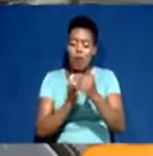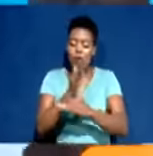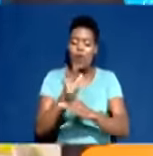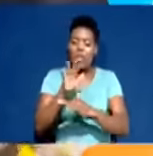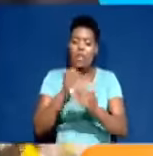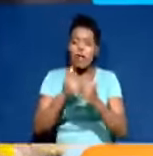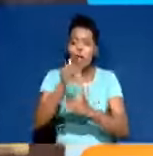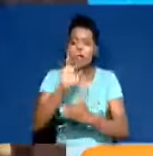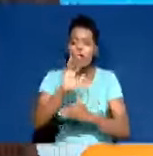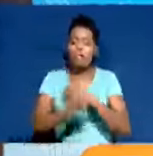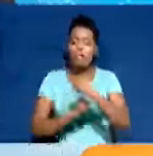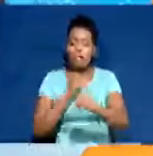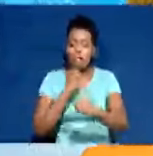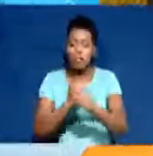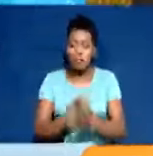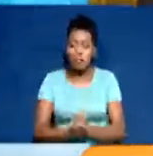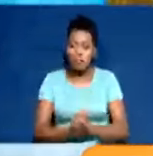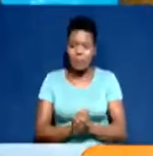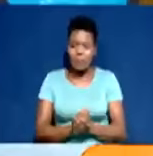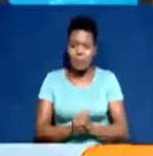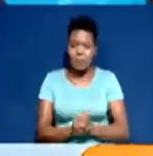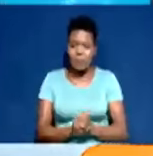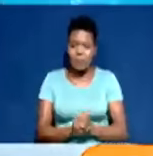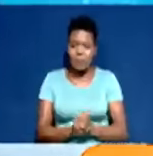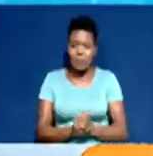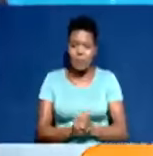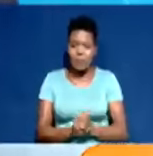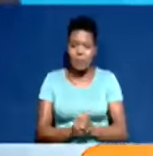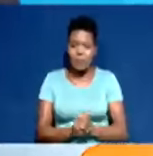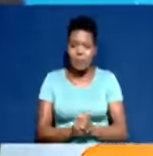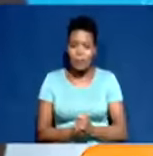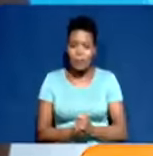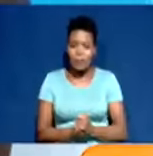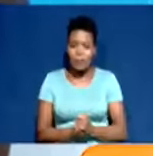5 years. Jasmine Wamboi, Citizen TV, Nairobi.